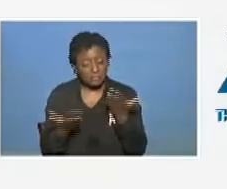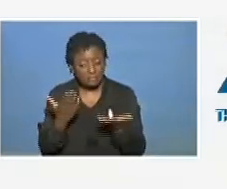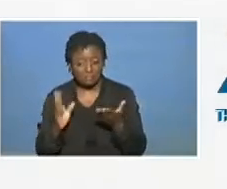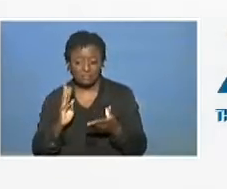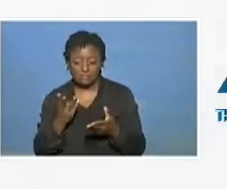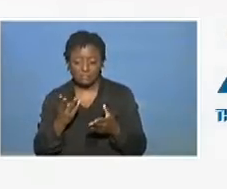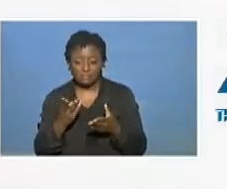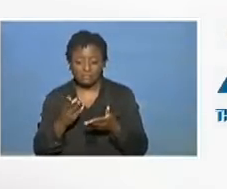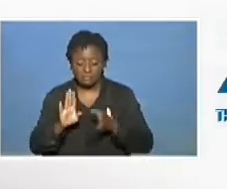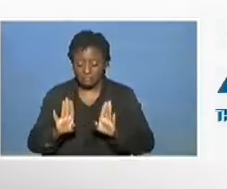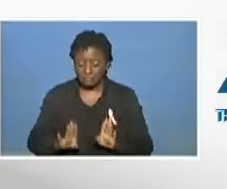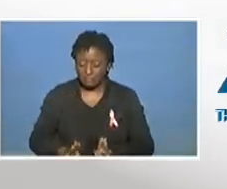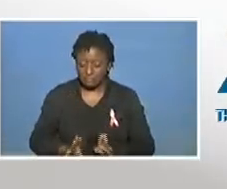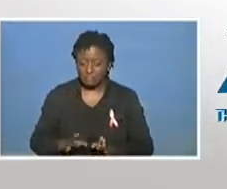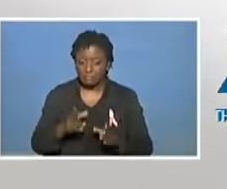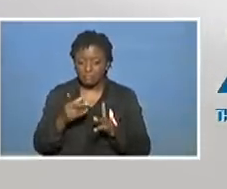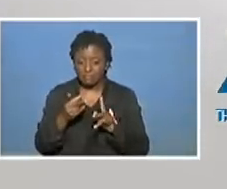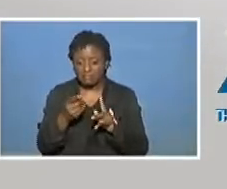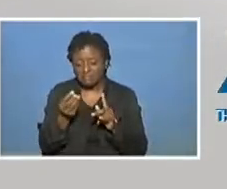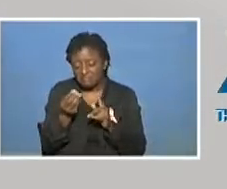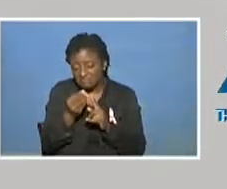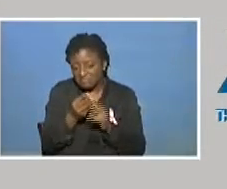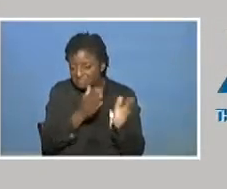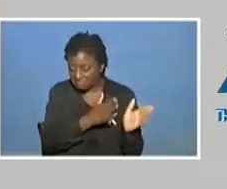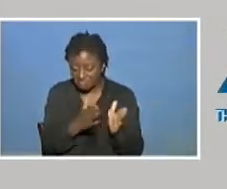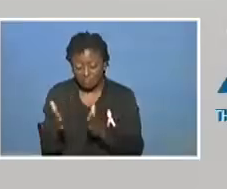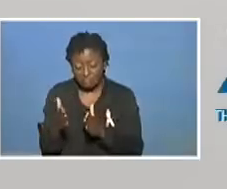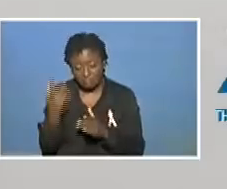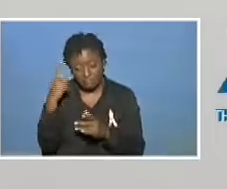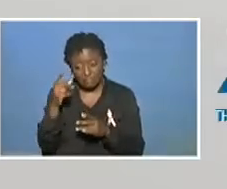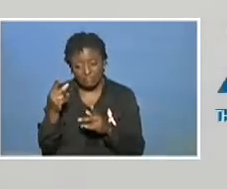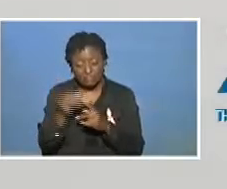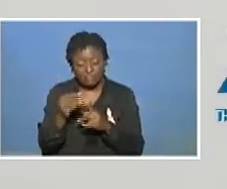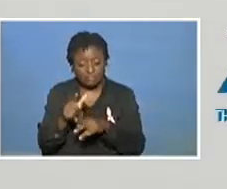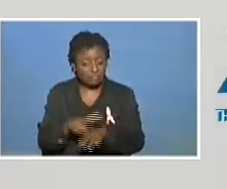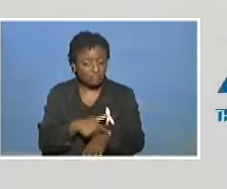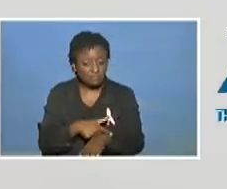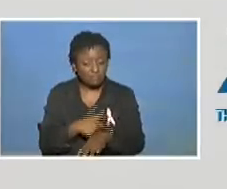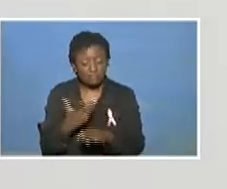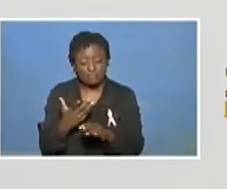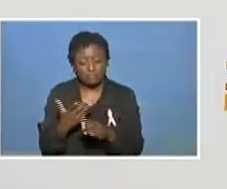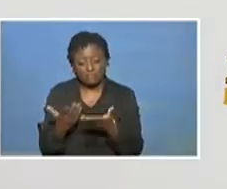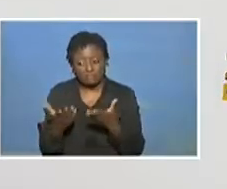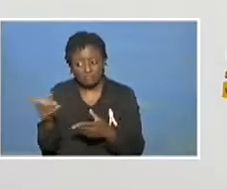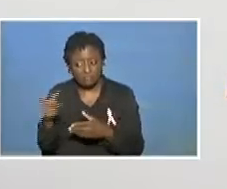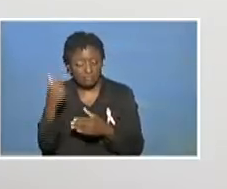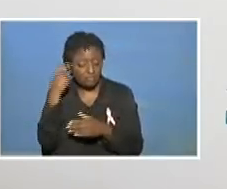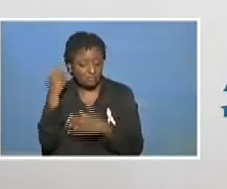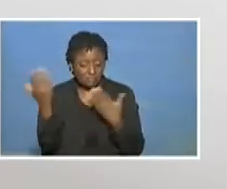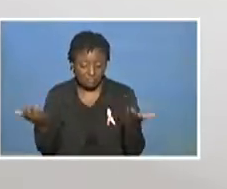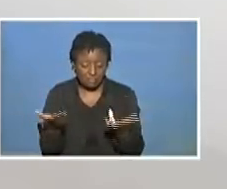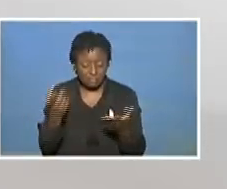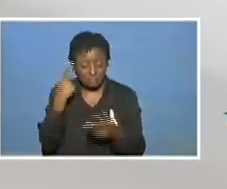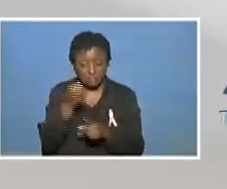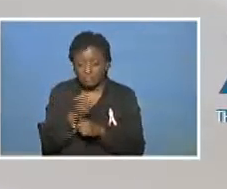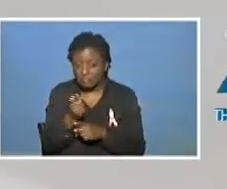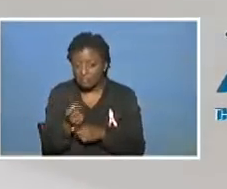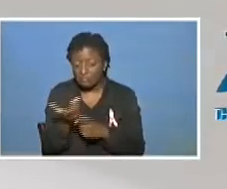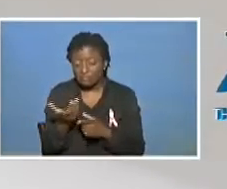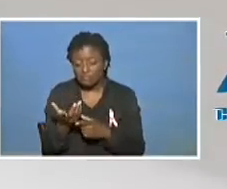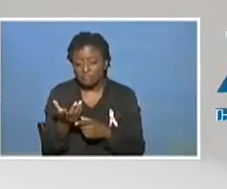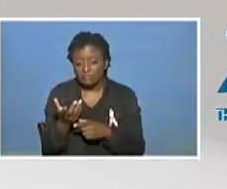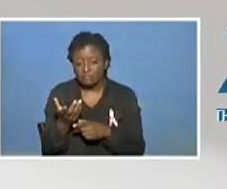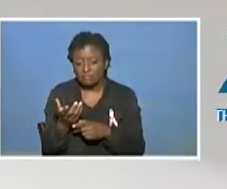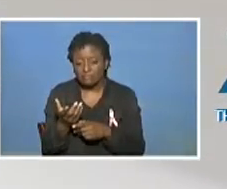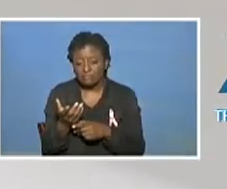take that as though we here for jokes. Like, just to break it down to a colloquial level, right? So at the